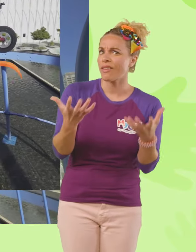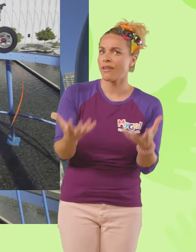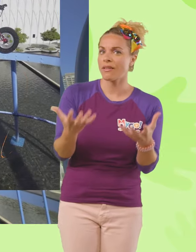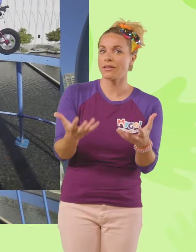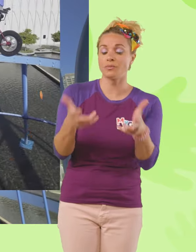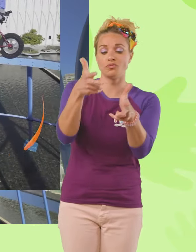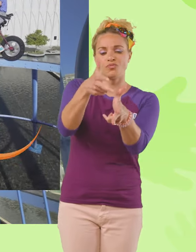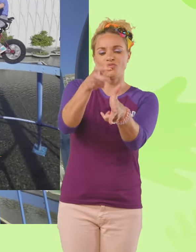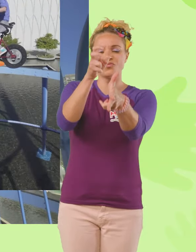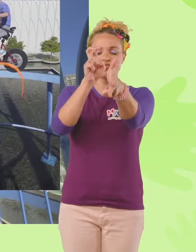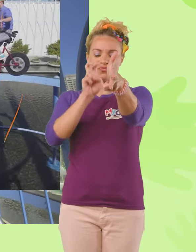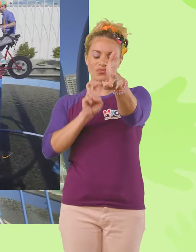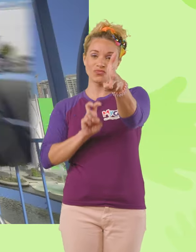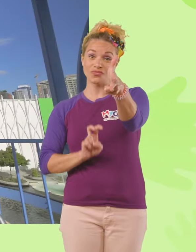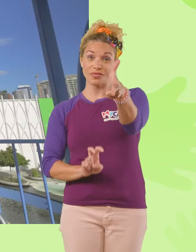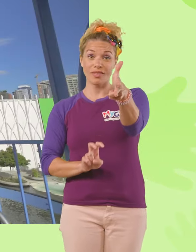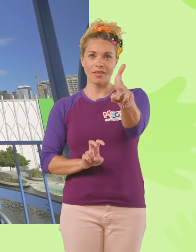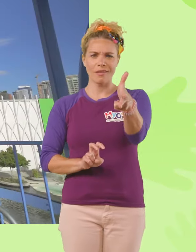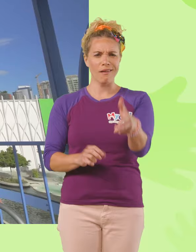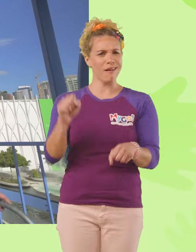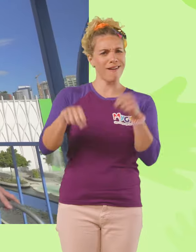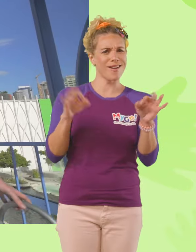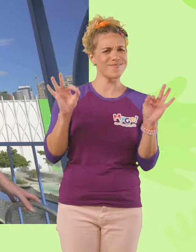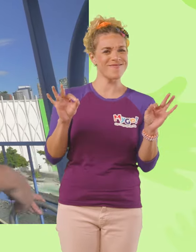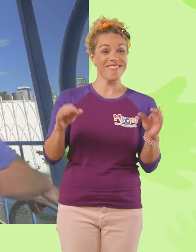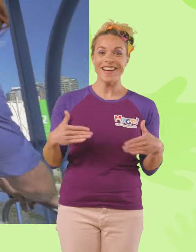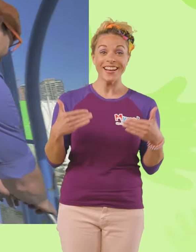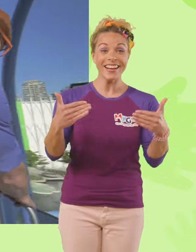heavy and it's really far away from me. Here I go.